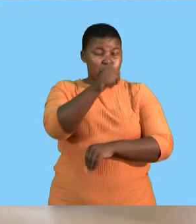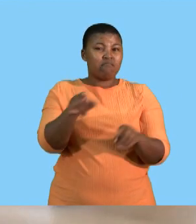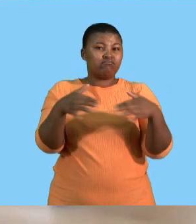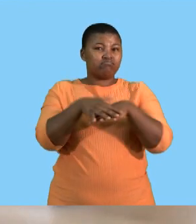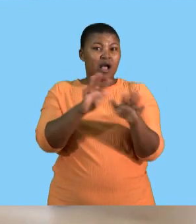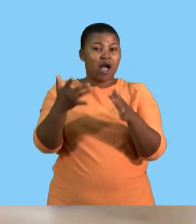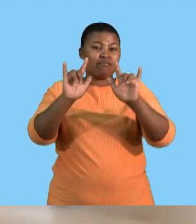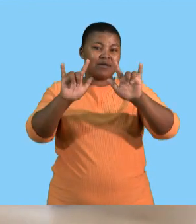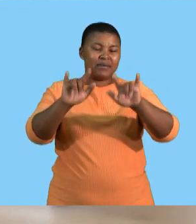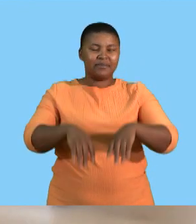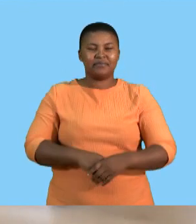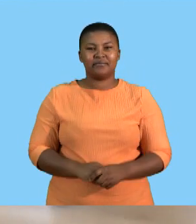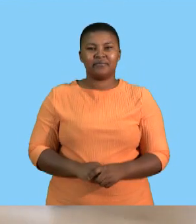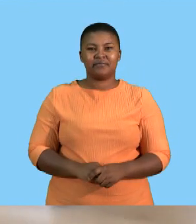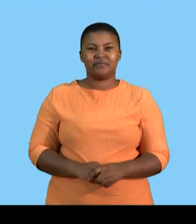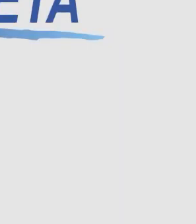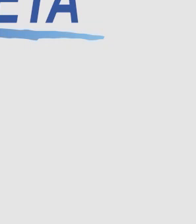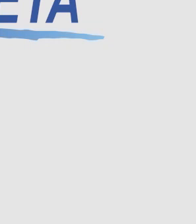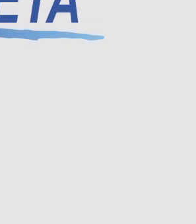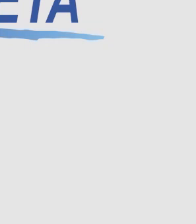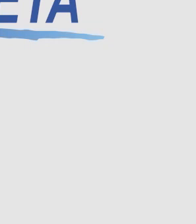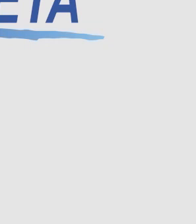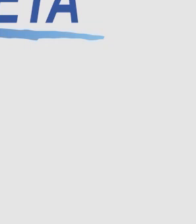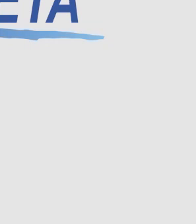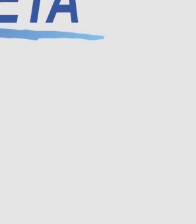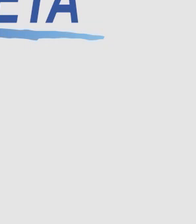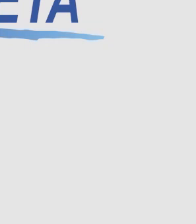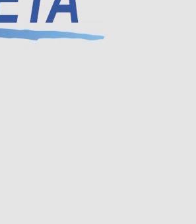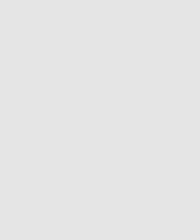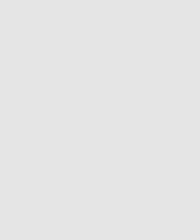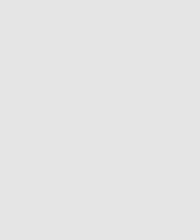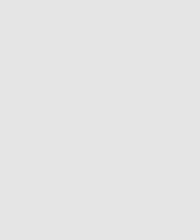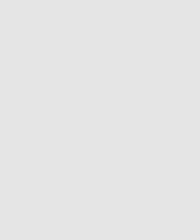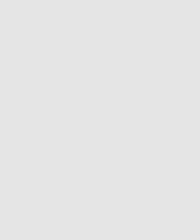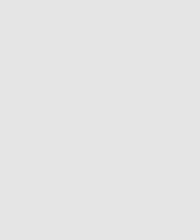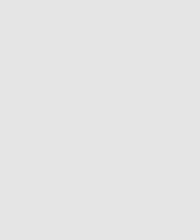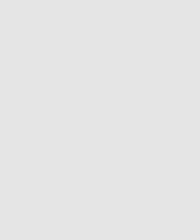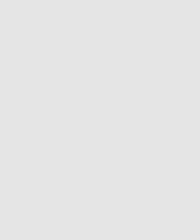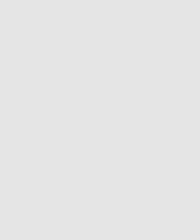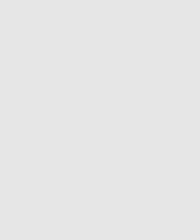then, bye-bye.